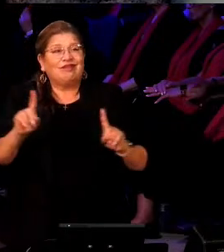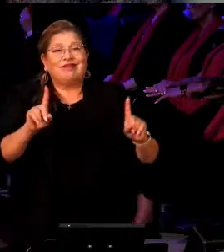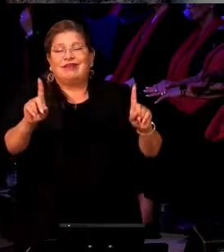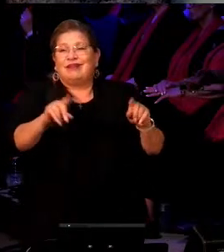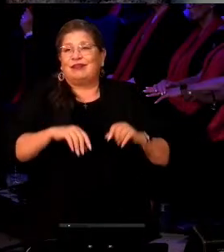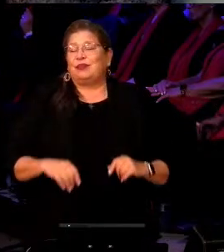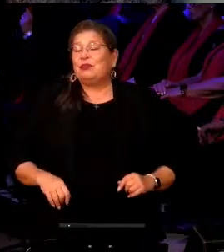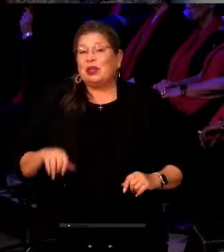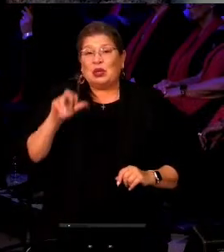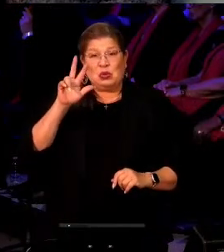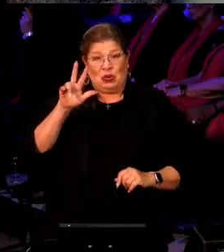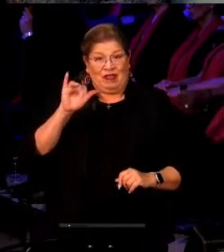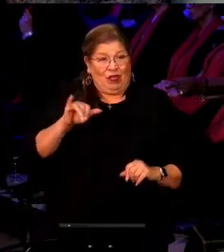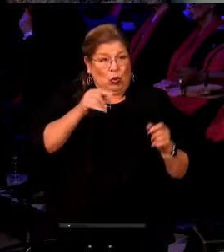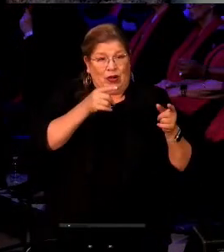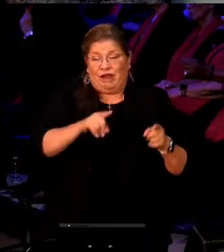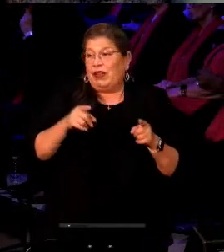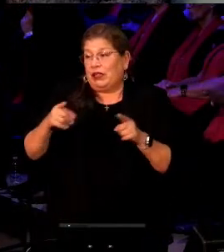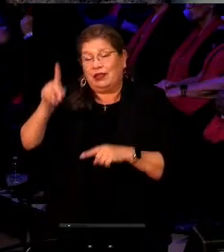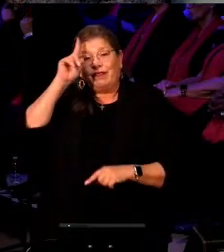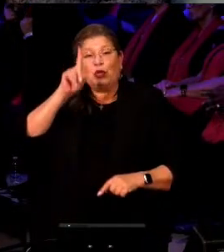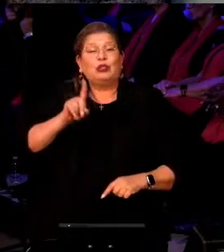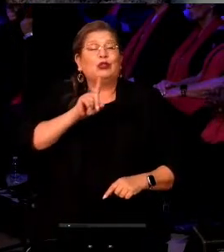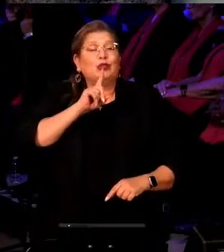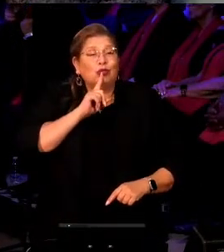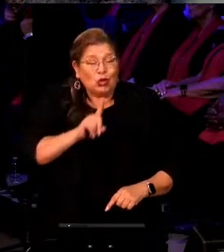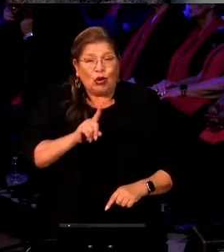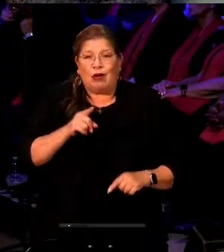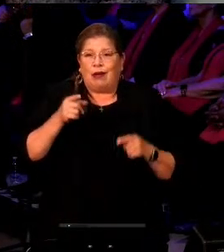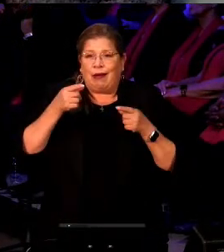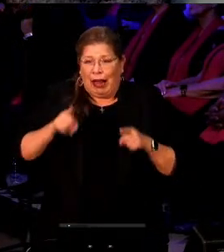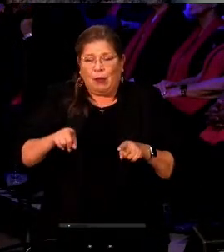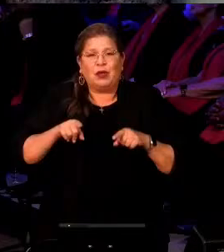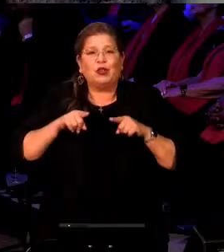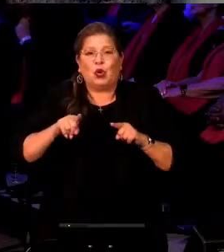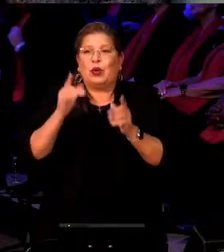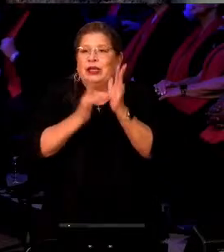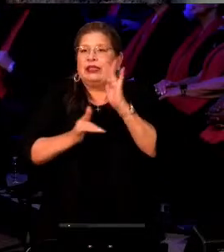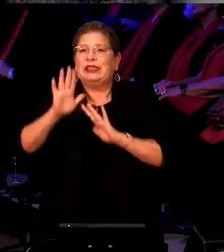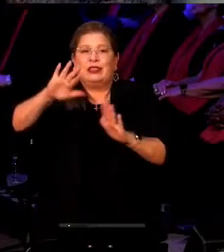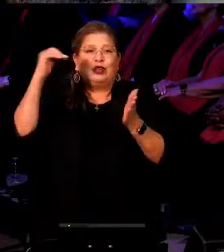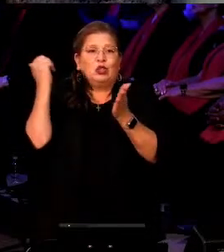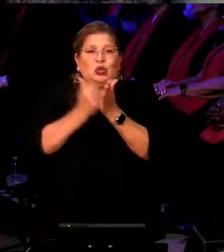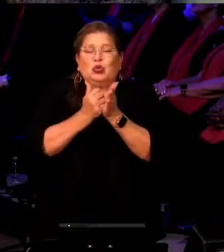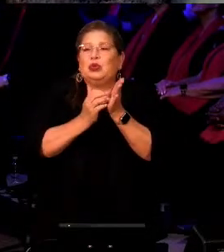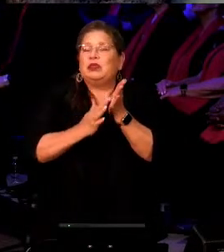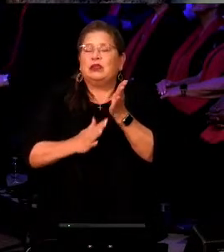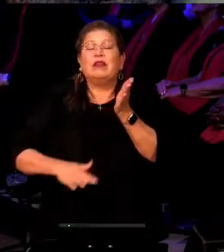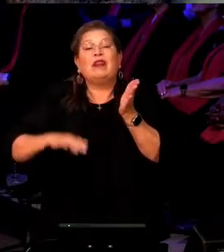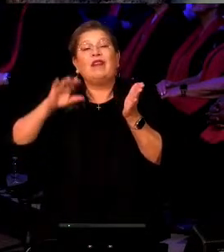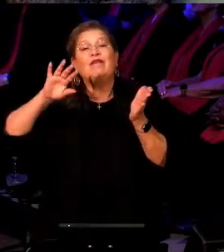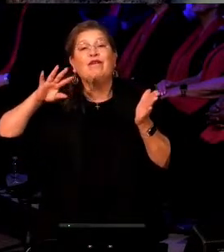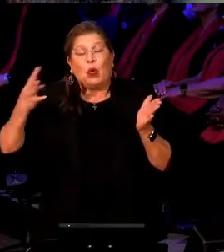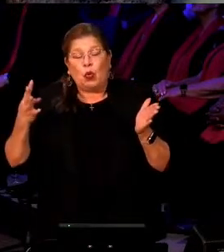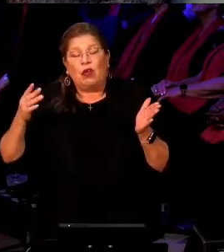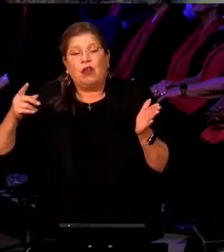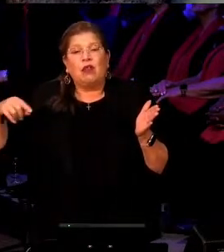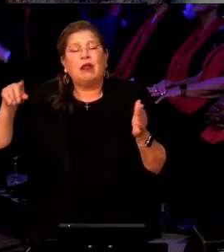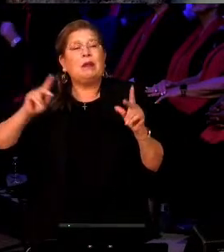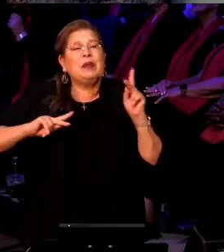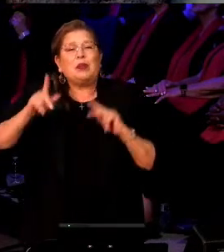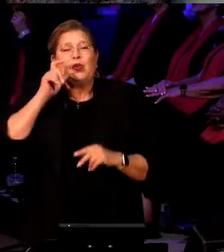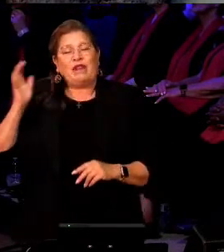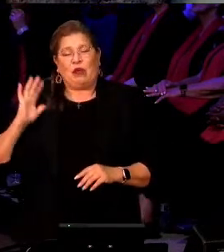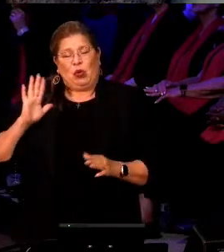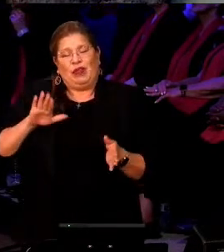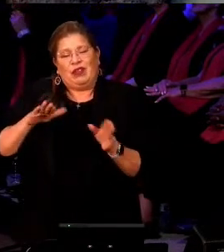Three of those events, for sure, happened during Christ's crucifixion. The fourth, the people who were formerly